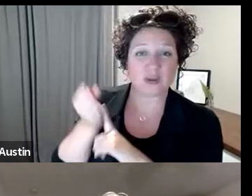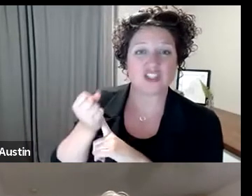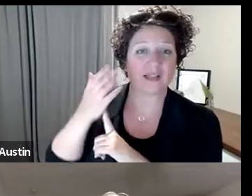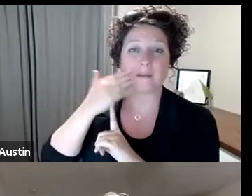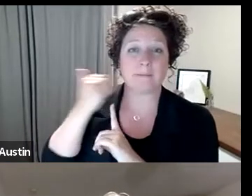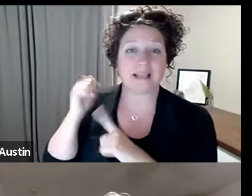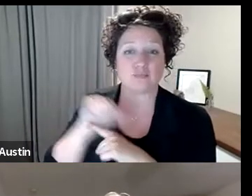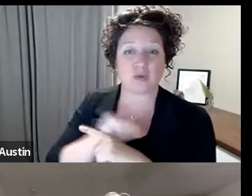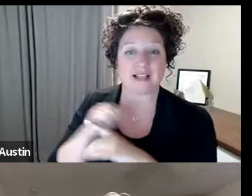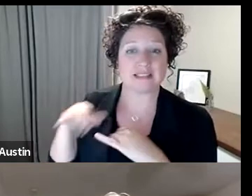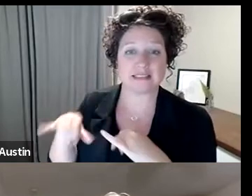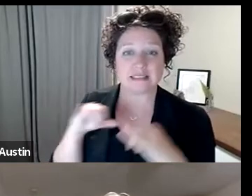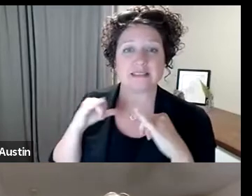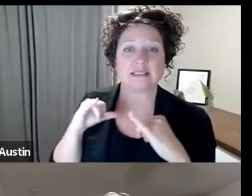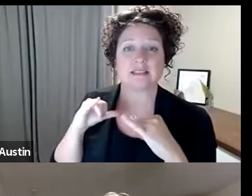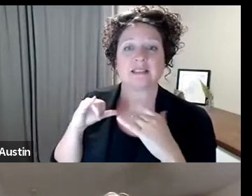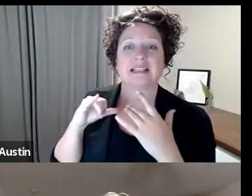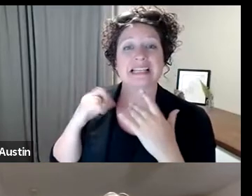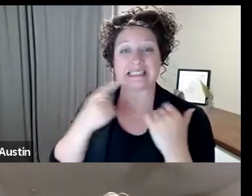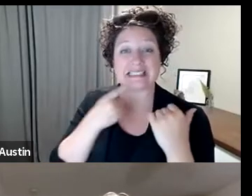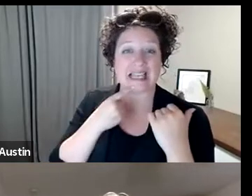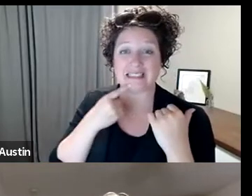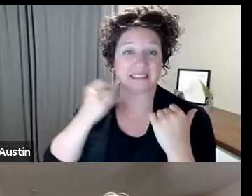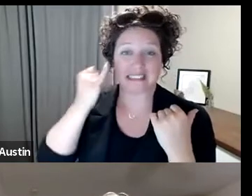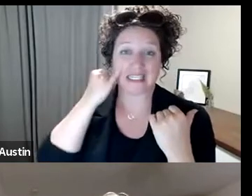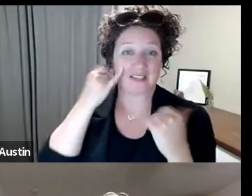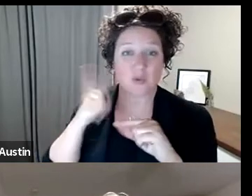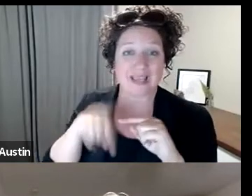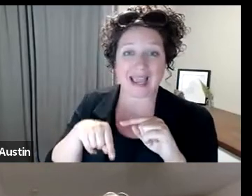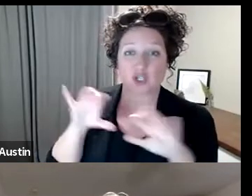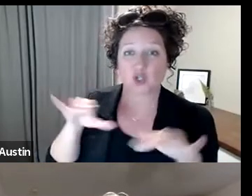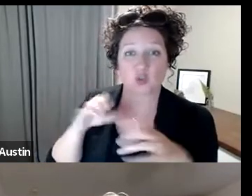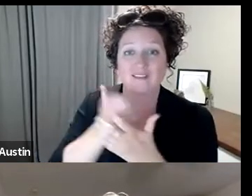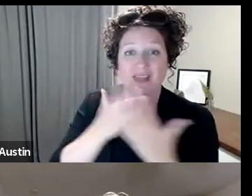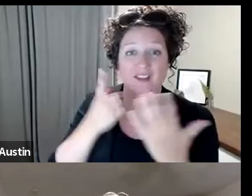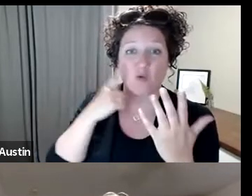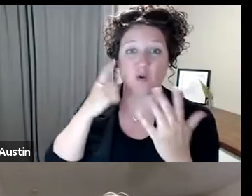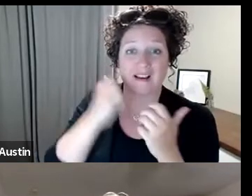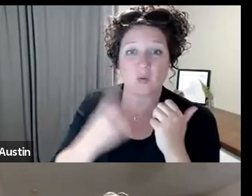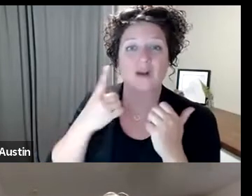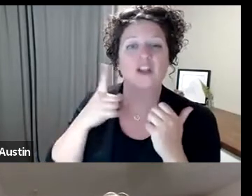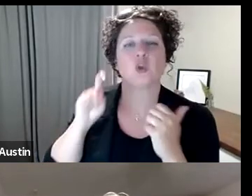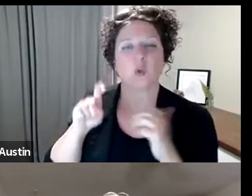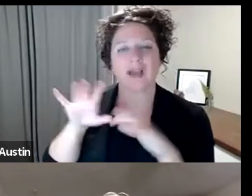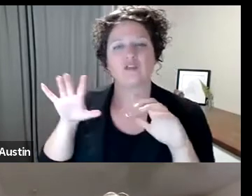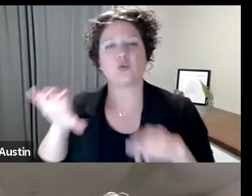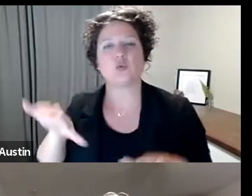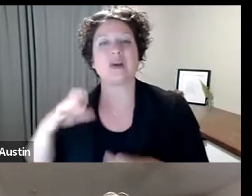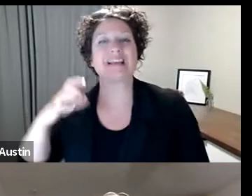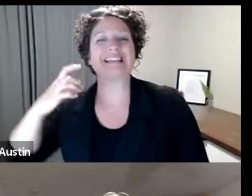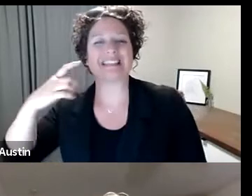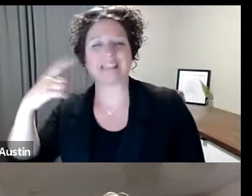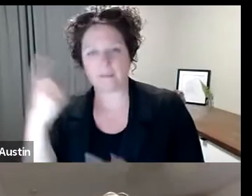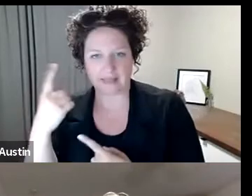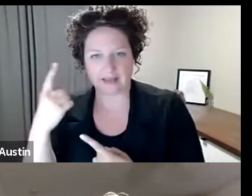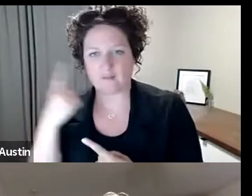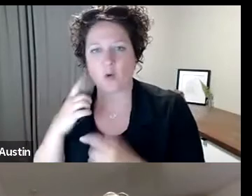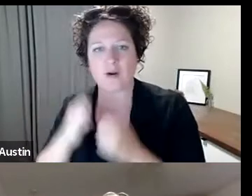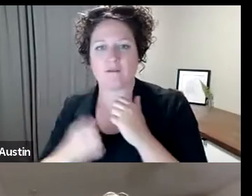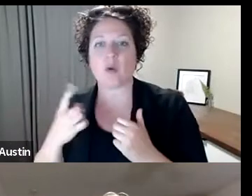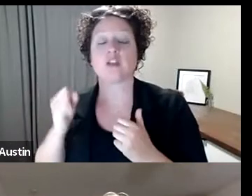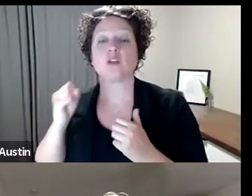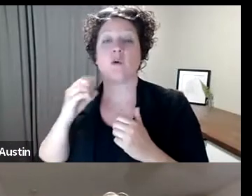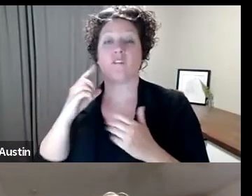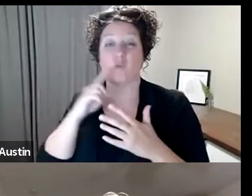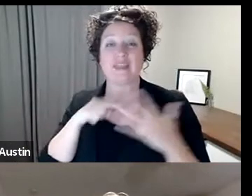practices state that if you can't do, you know, everything for everyone, you have to do something for everyone. And so in these